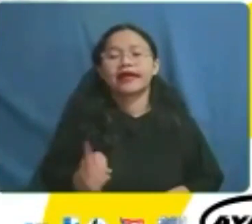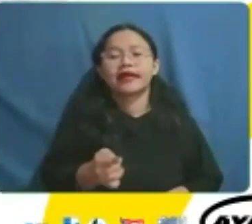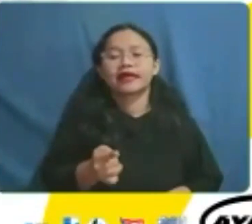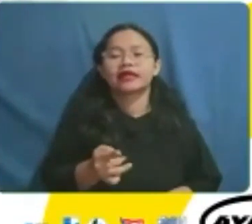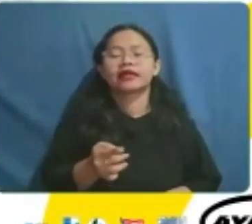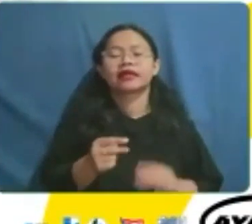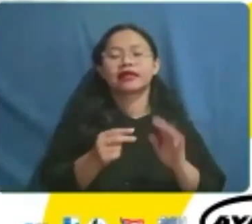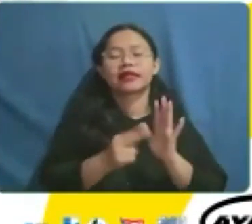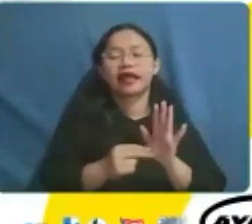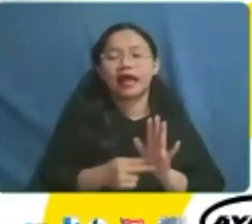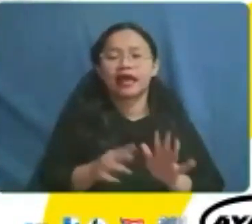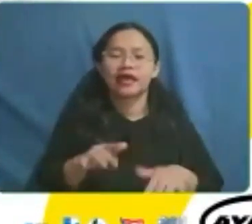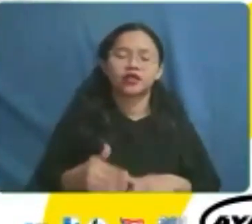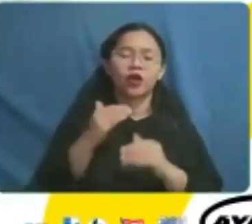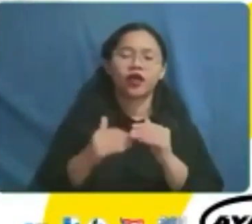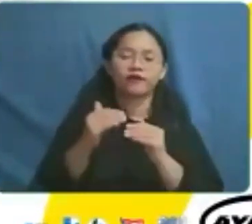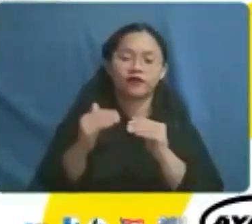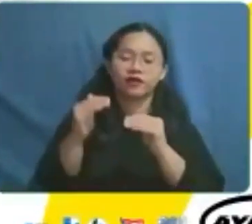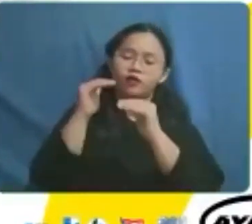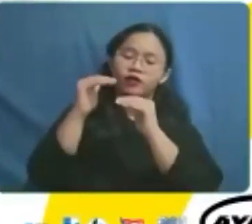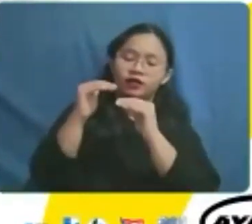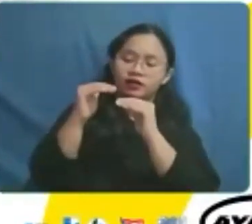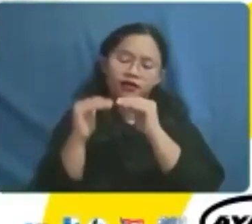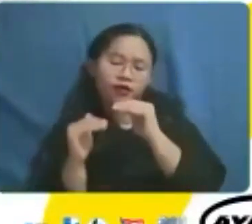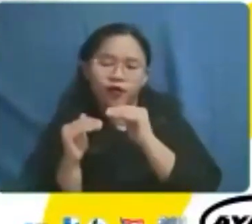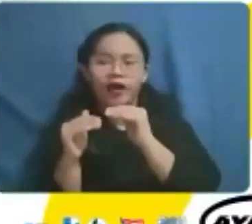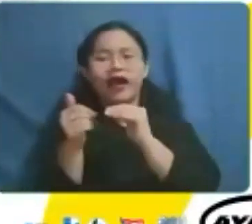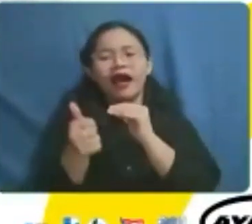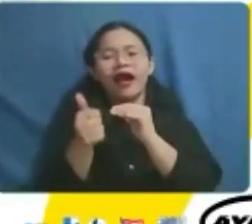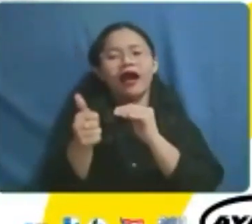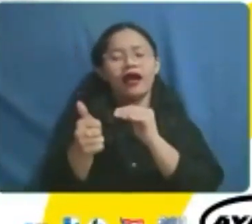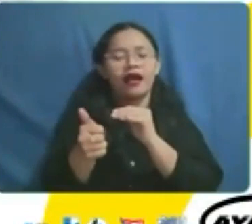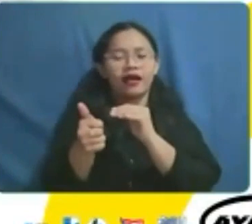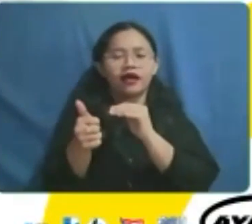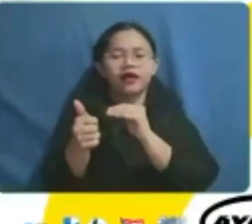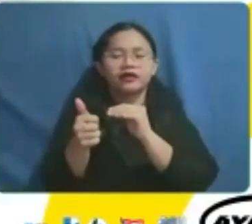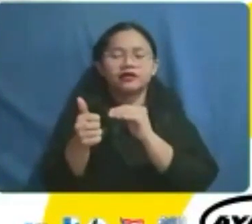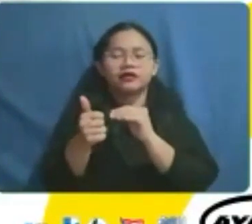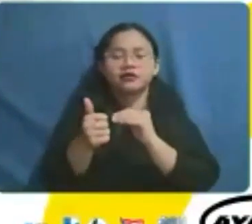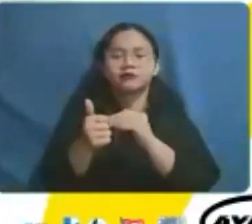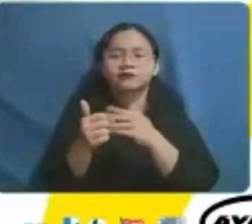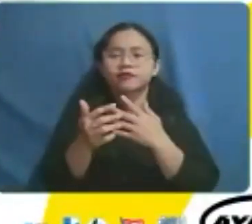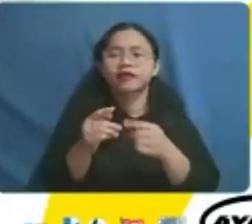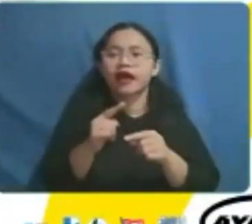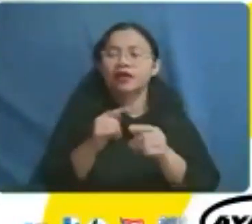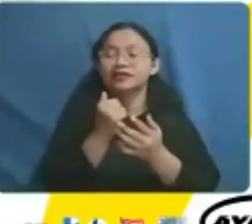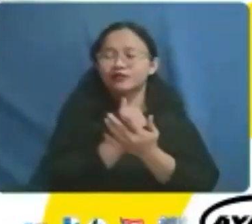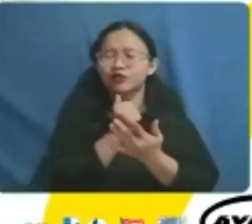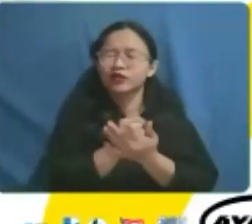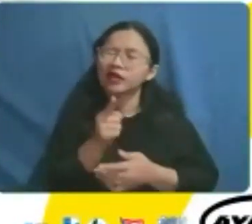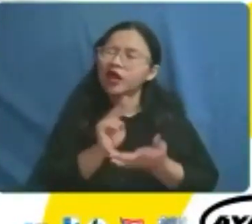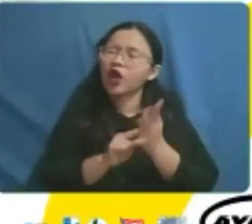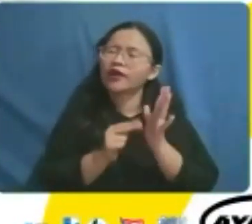pollution. There's no safe level of PM 2.5 air pollution. So the various studies done